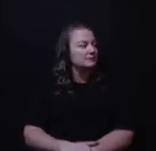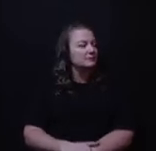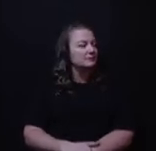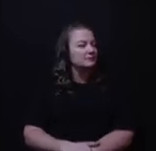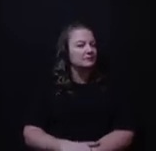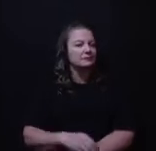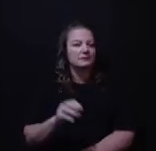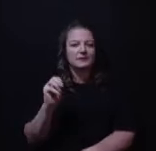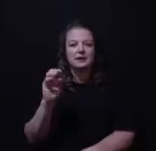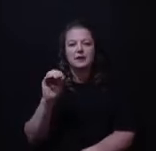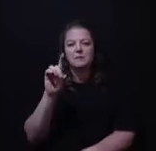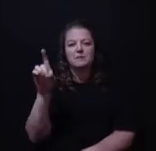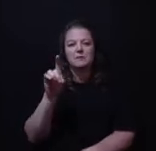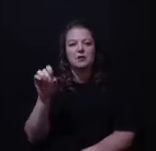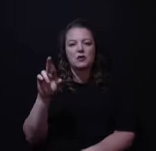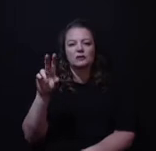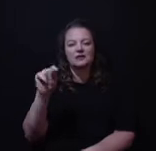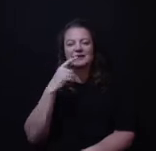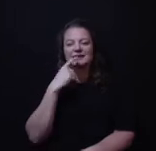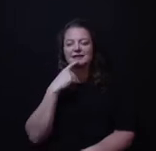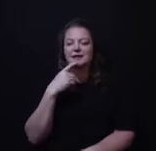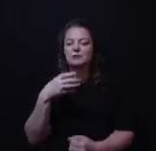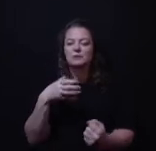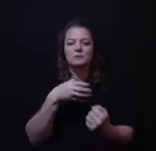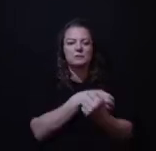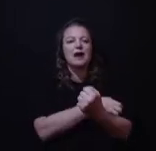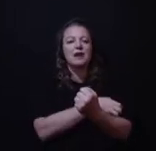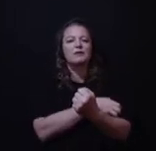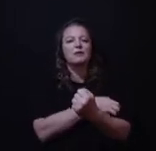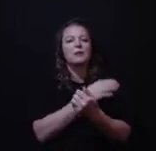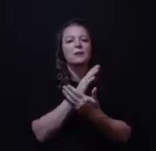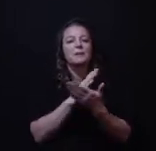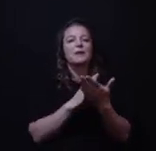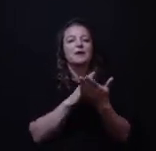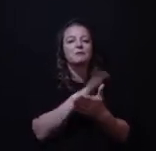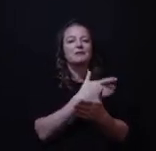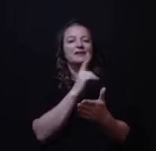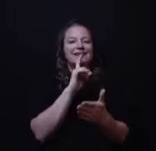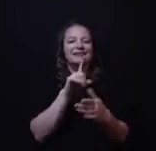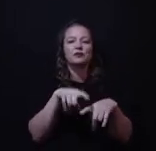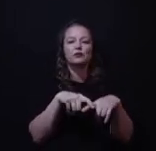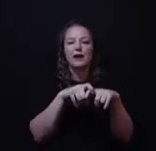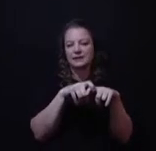Mozart said the most powerful piece of music ever written is the rest.